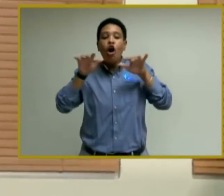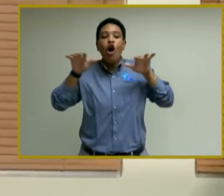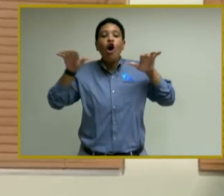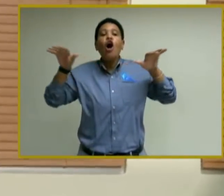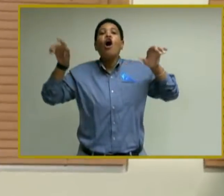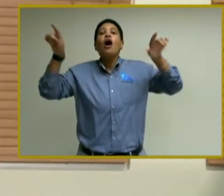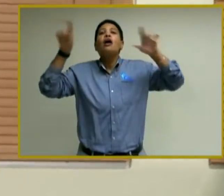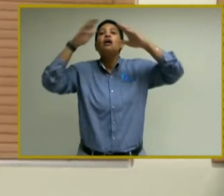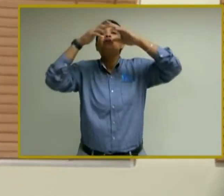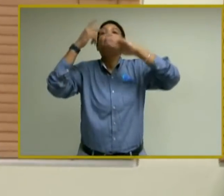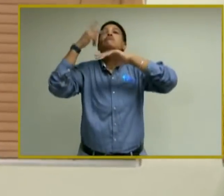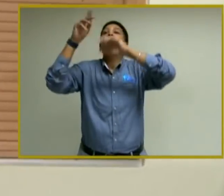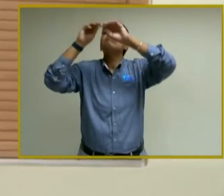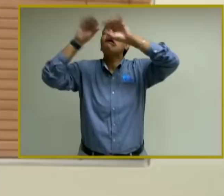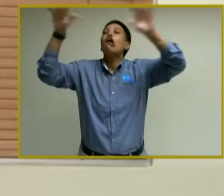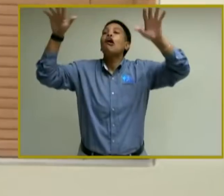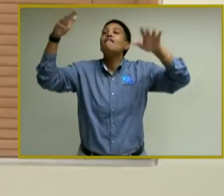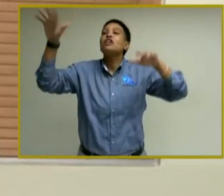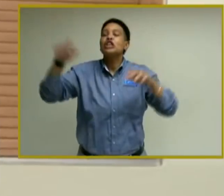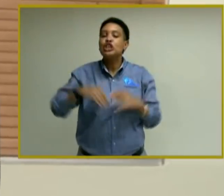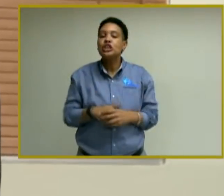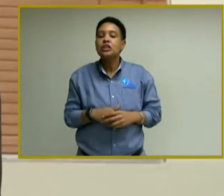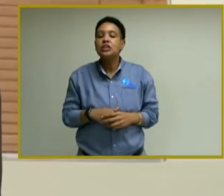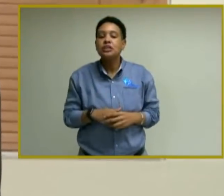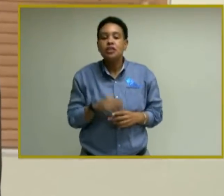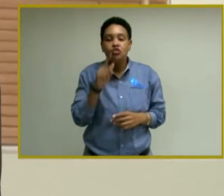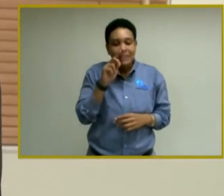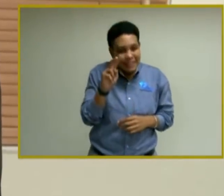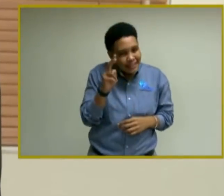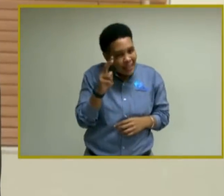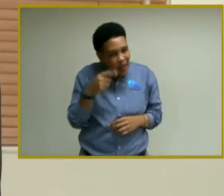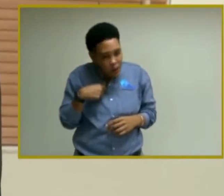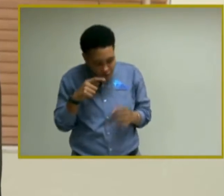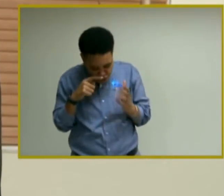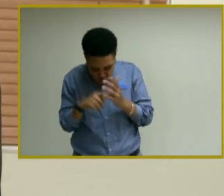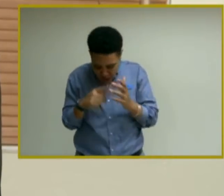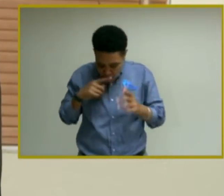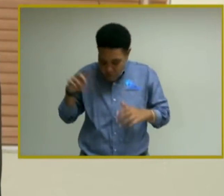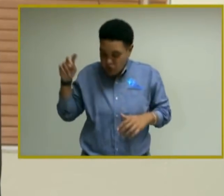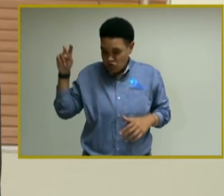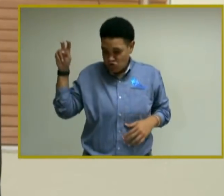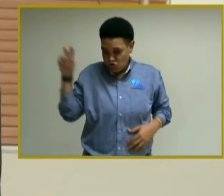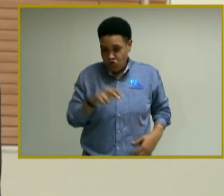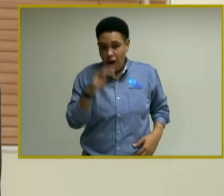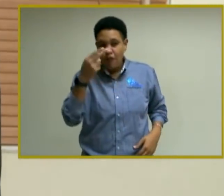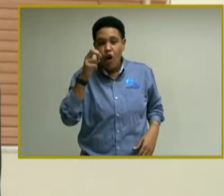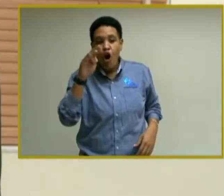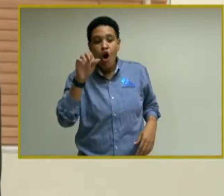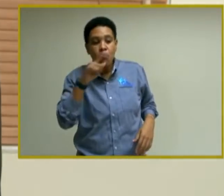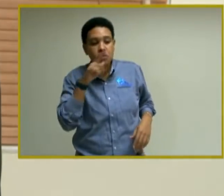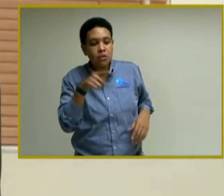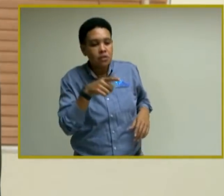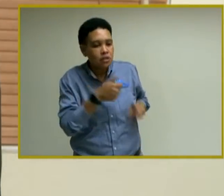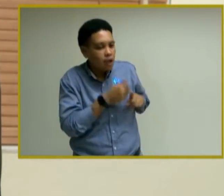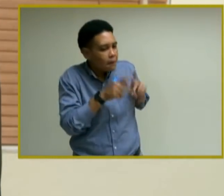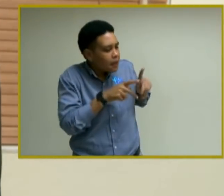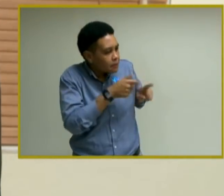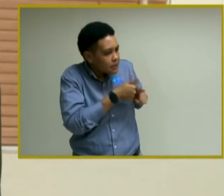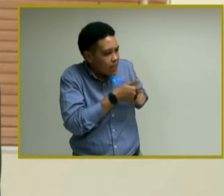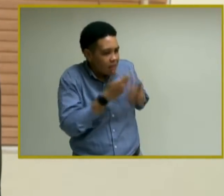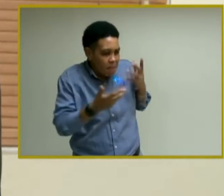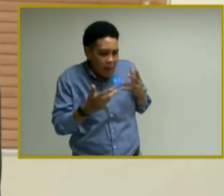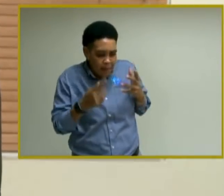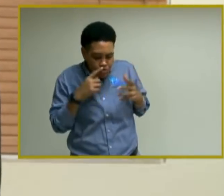And two, we also have to recognize that we have travel hubs. So while it is that persons may